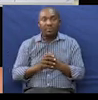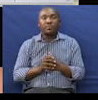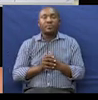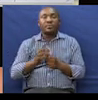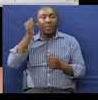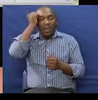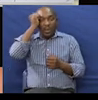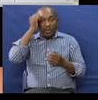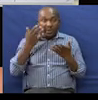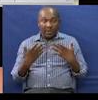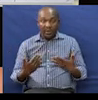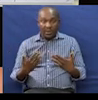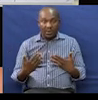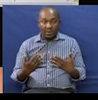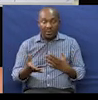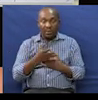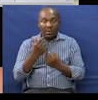Remember, today we have